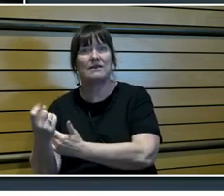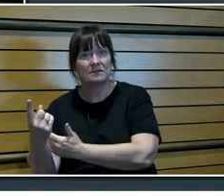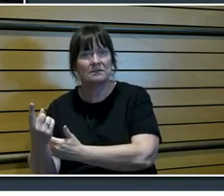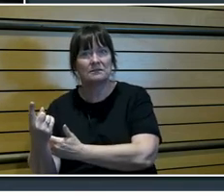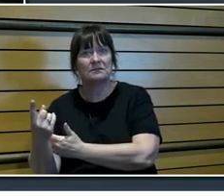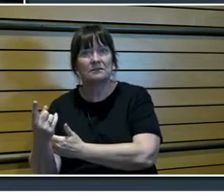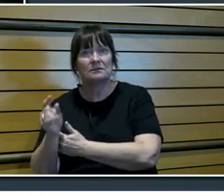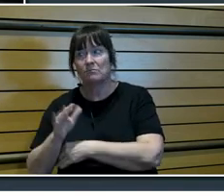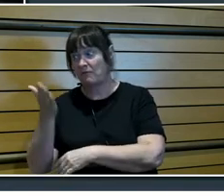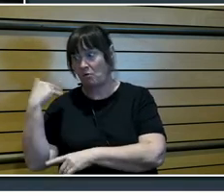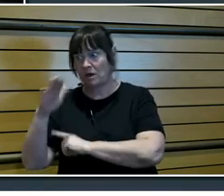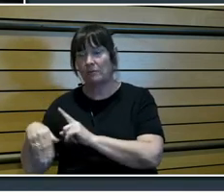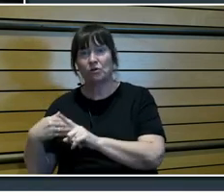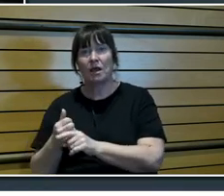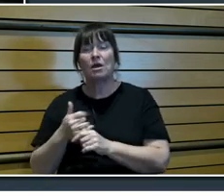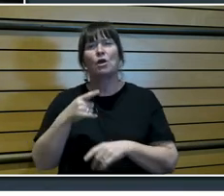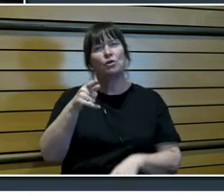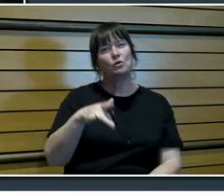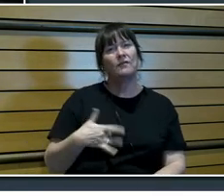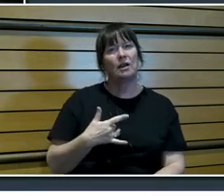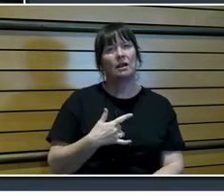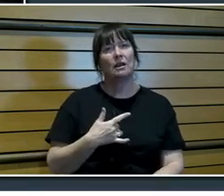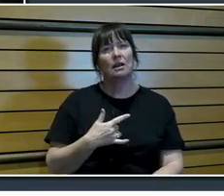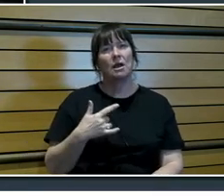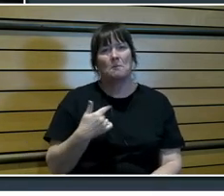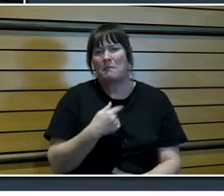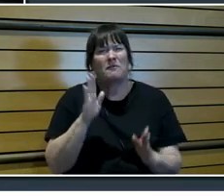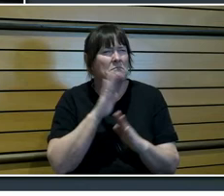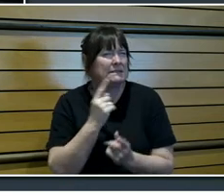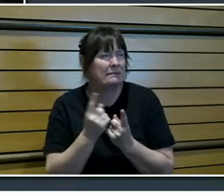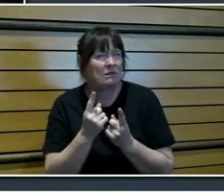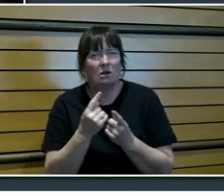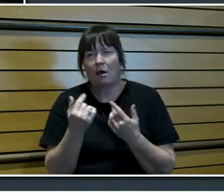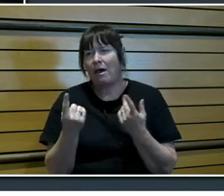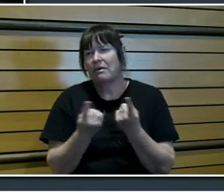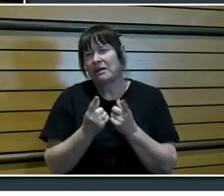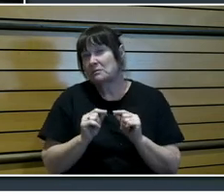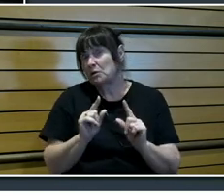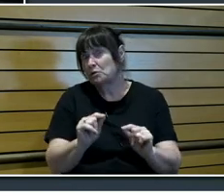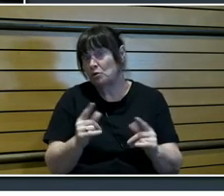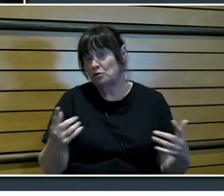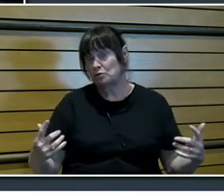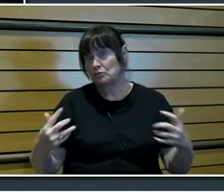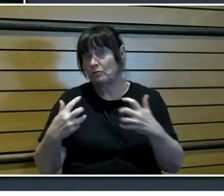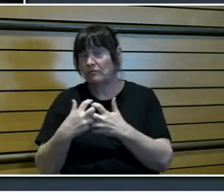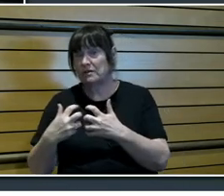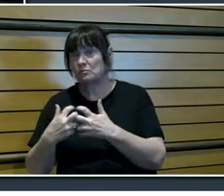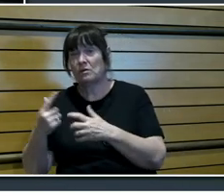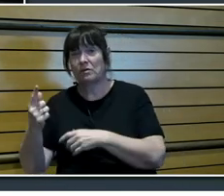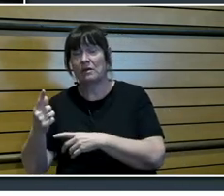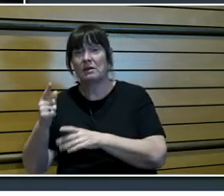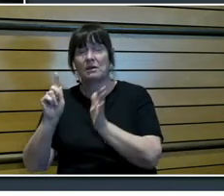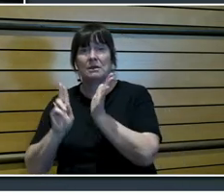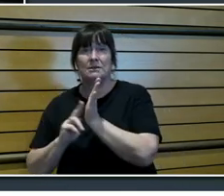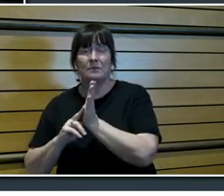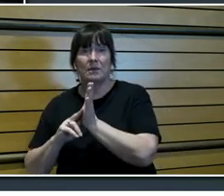in the past. Do you think there's a role that we may have overlooked or that we could build on that fits well with the Napier Pilot City Trust and